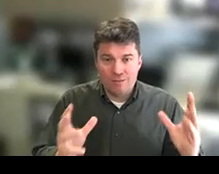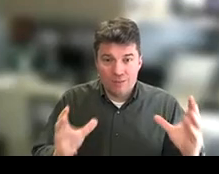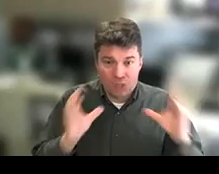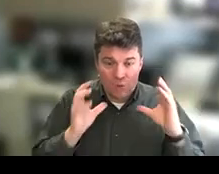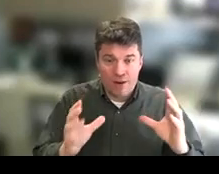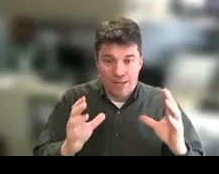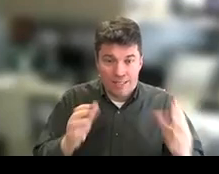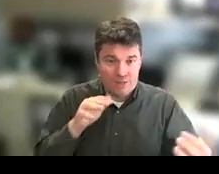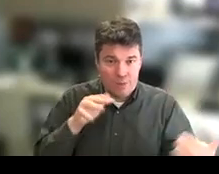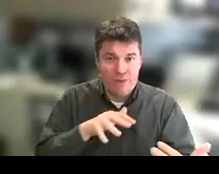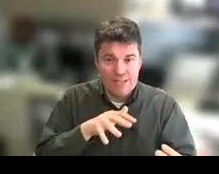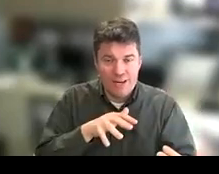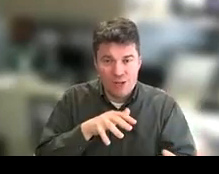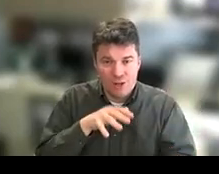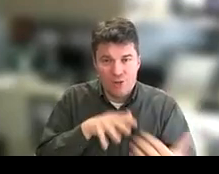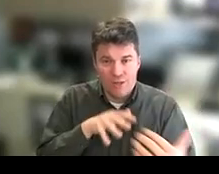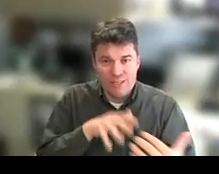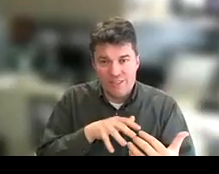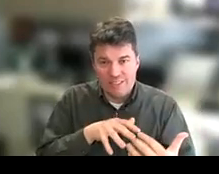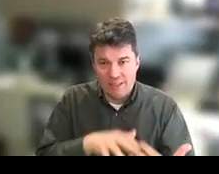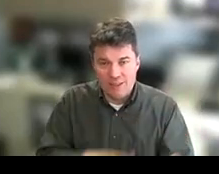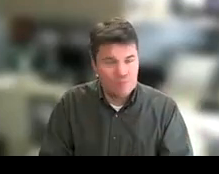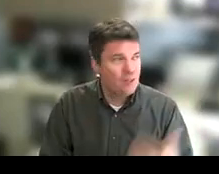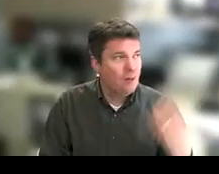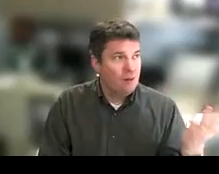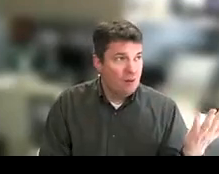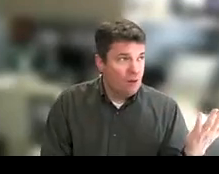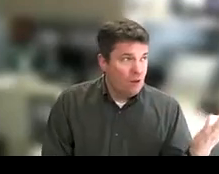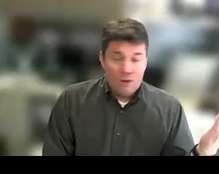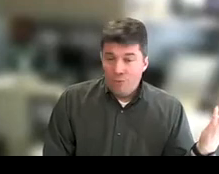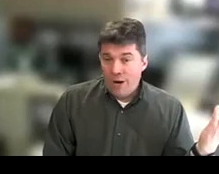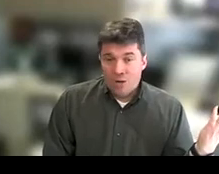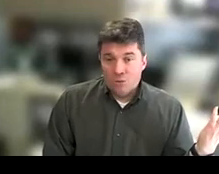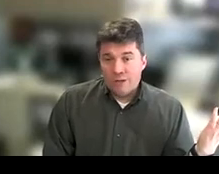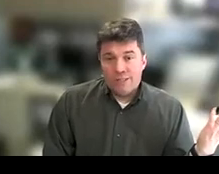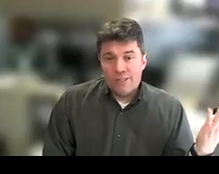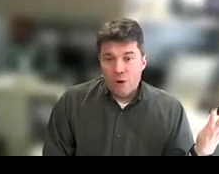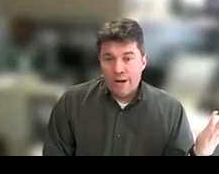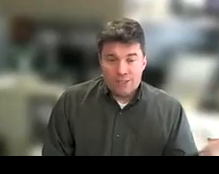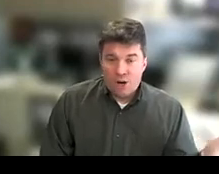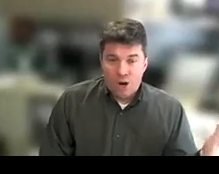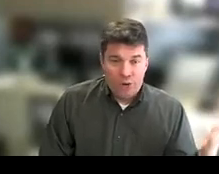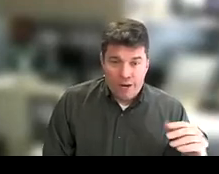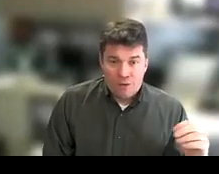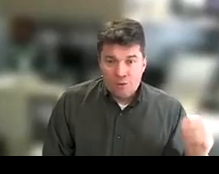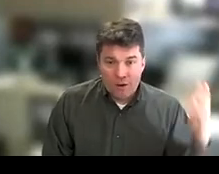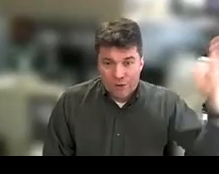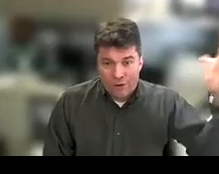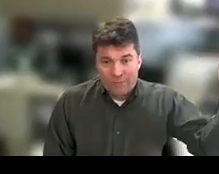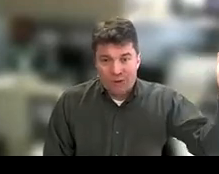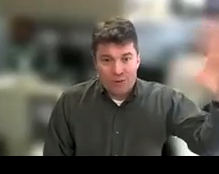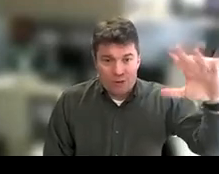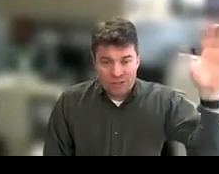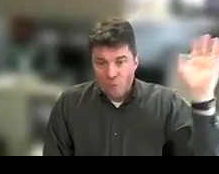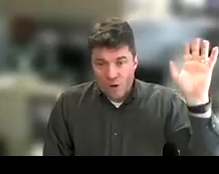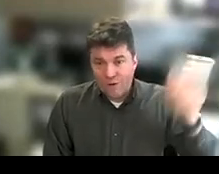where the two devices have to be facing each other to receive the signal. Radios work the same way as the car radio. You